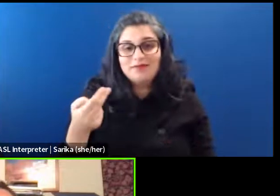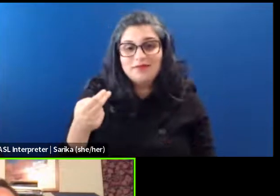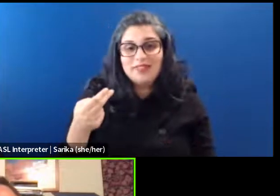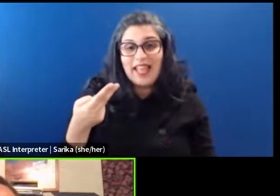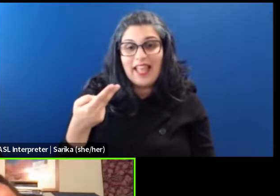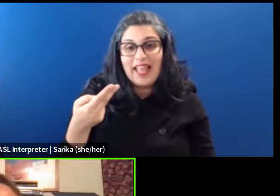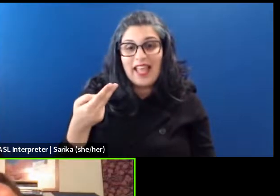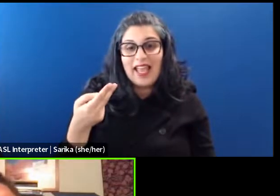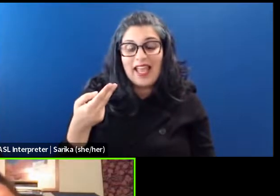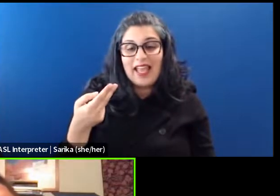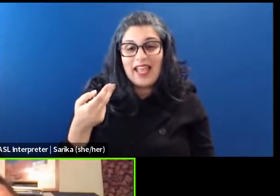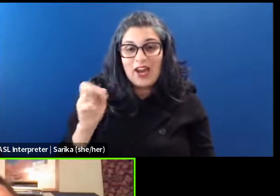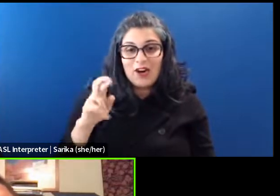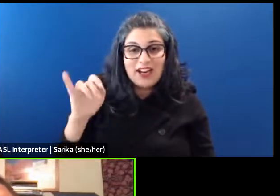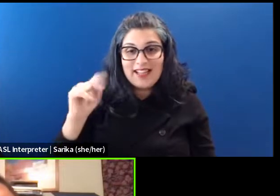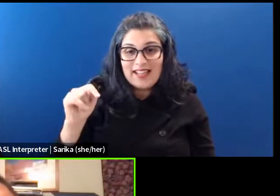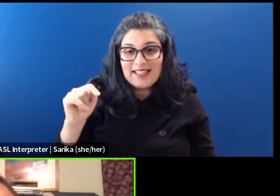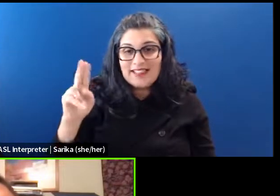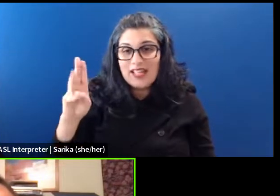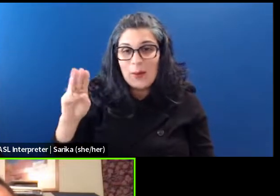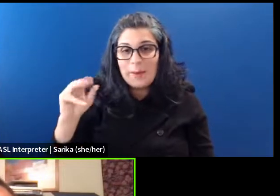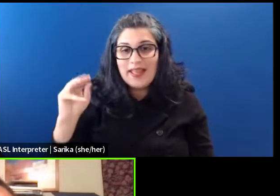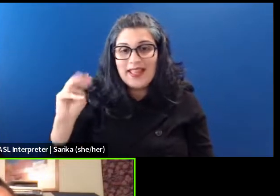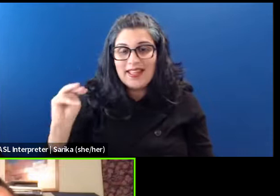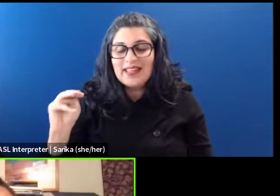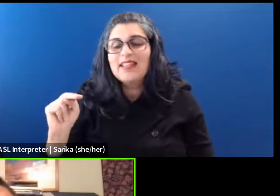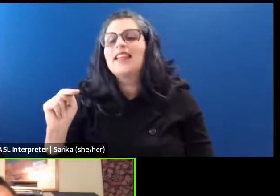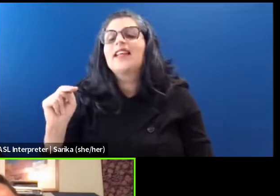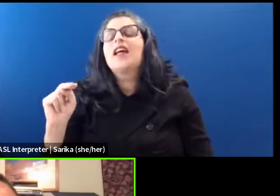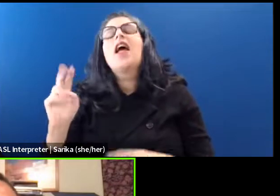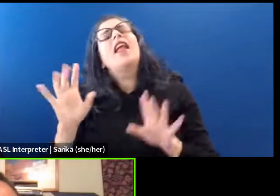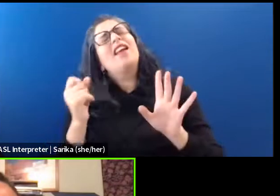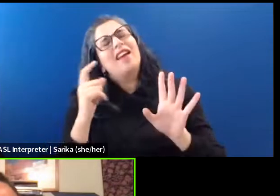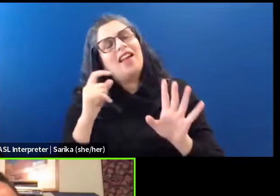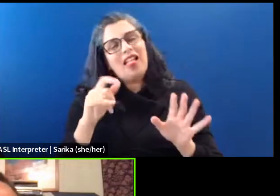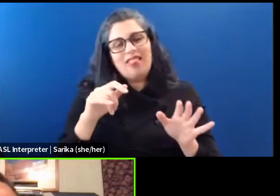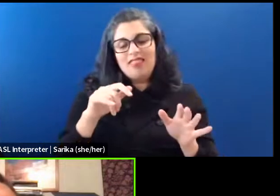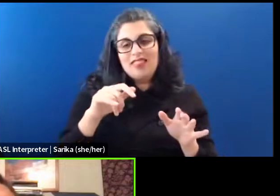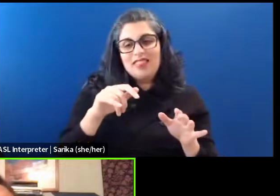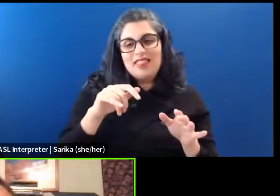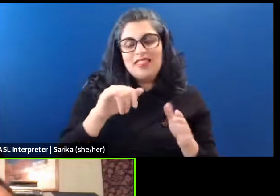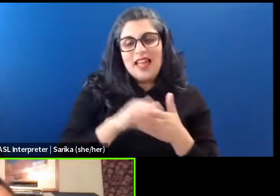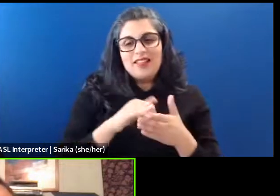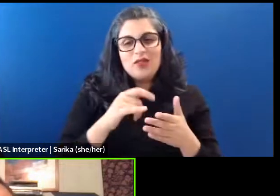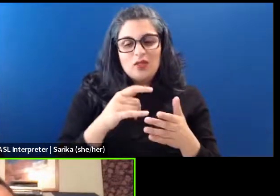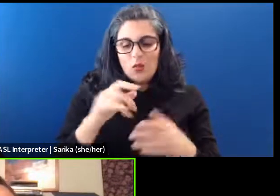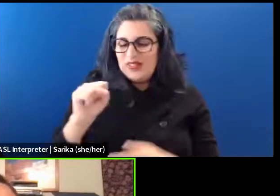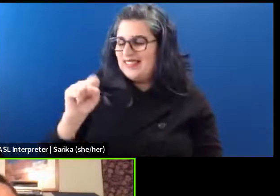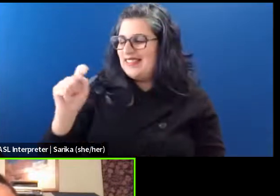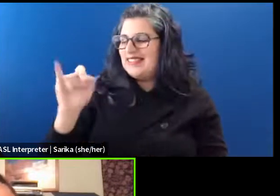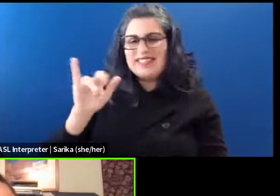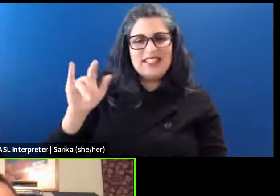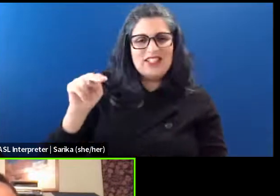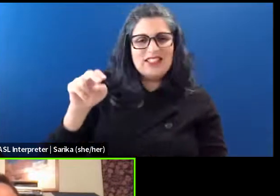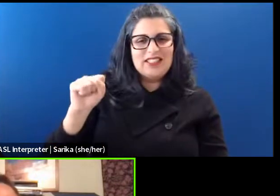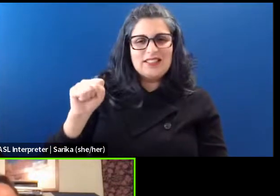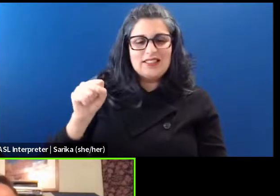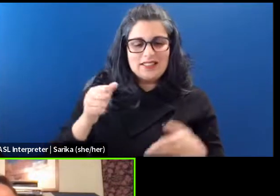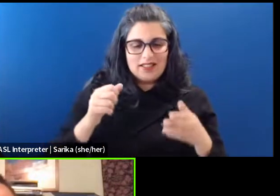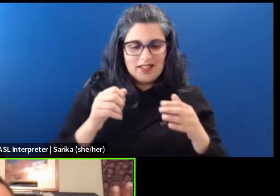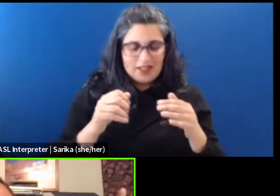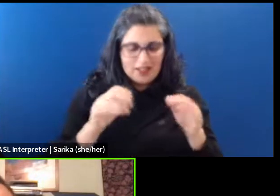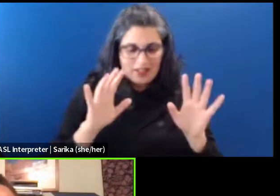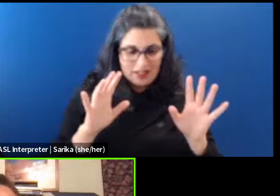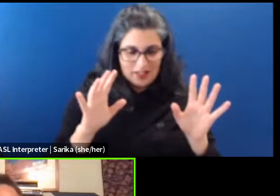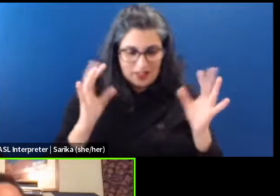it all comes, and this is also what Buddhism does. Or the stillness does, is it allows you to see all these wonderful